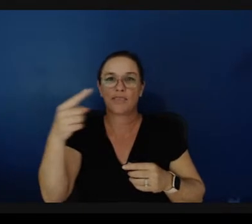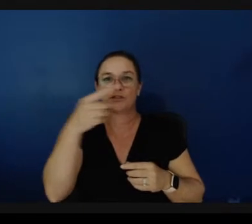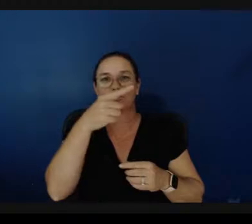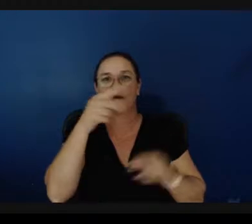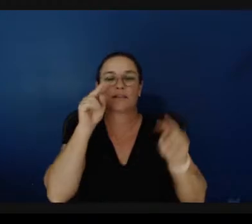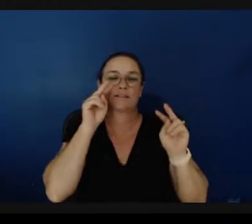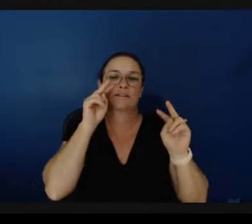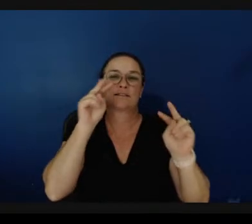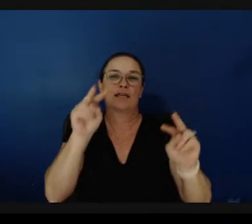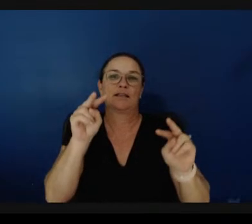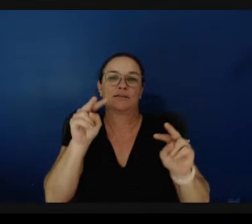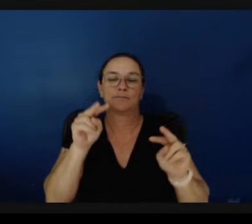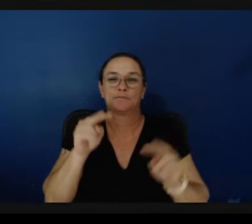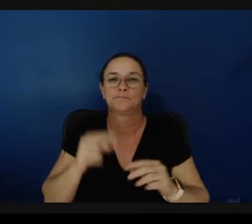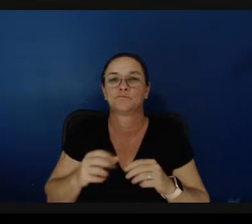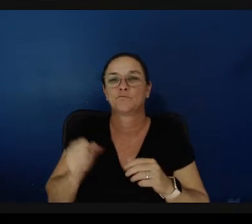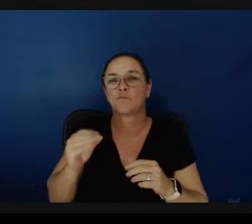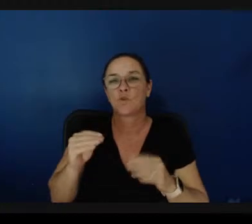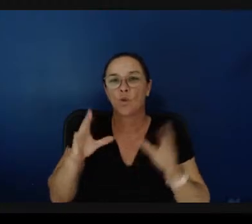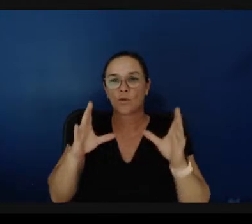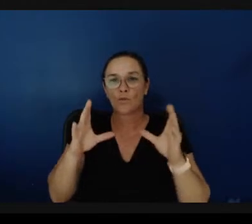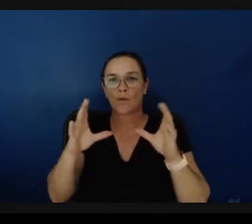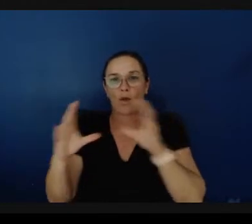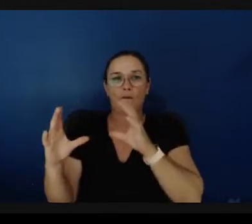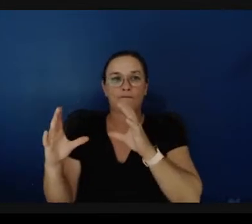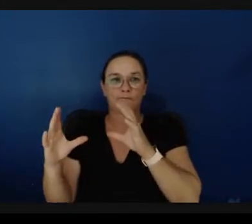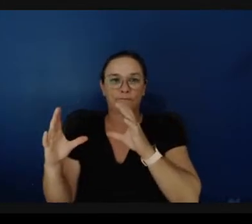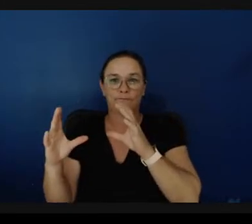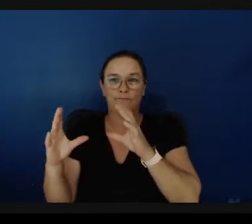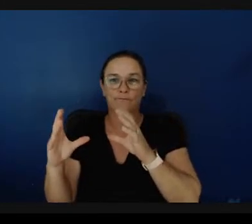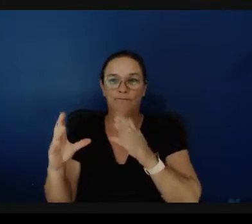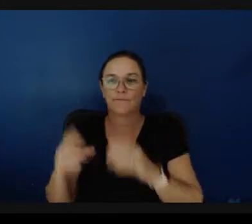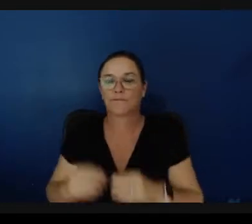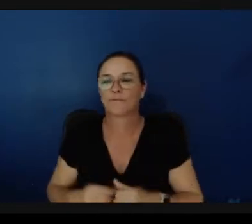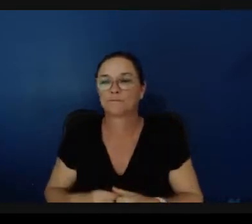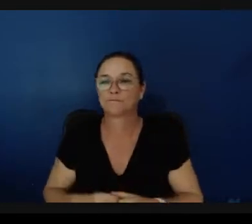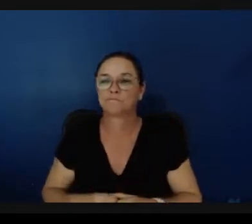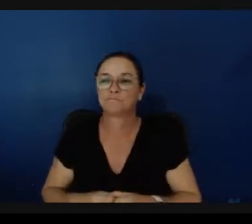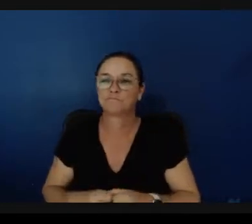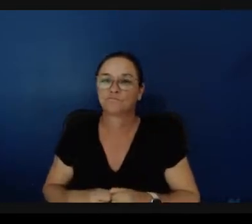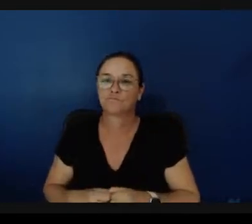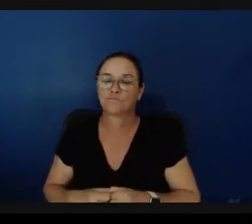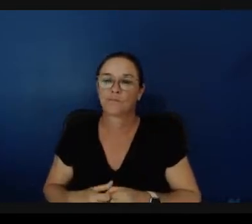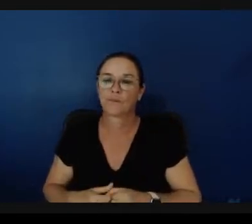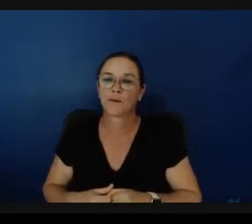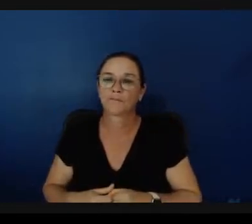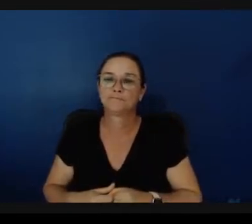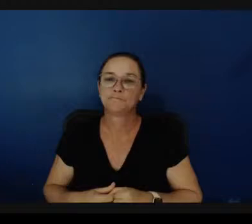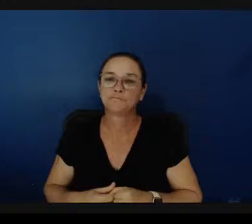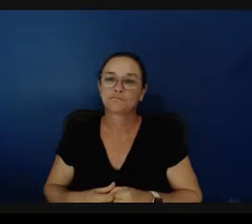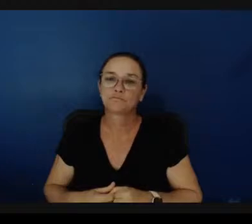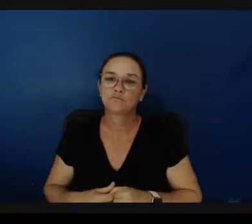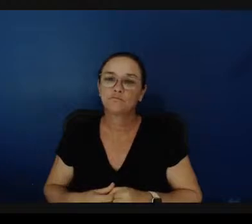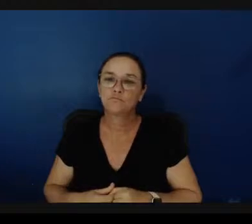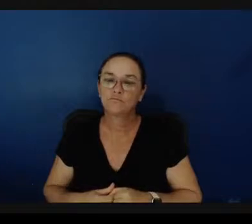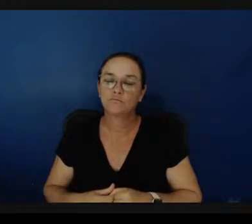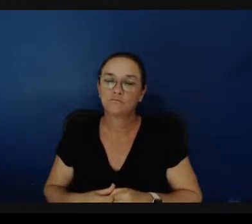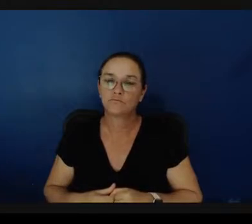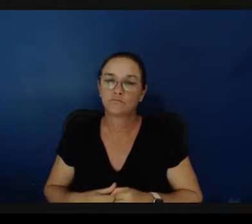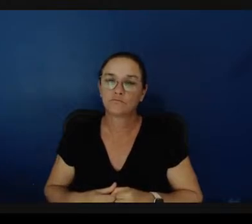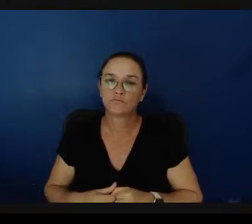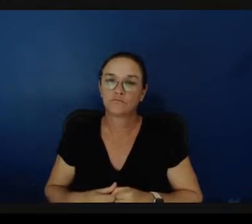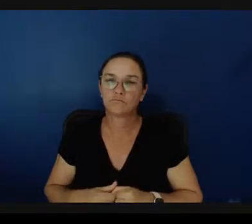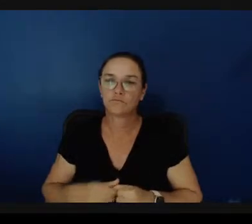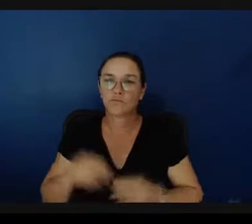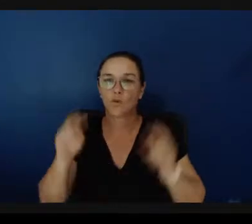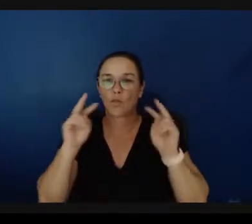it's likely in this direction anywhere on there, right? So we look at the colors, and